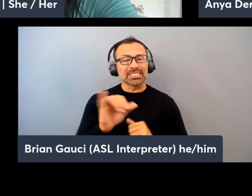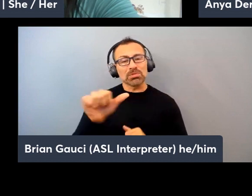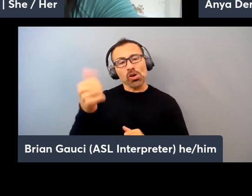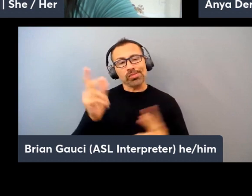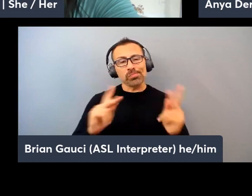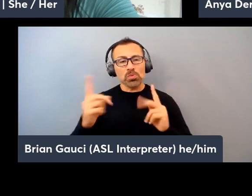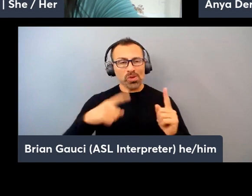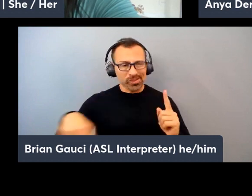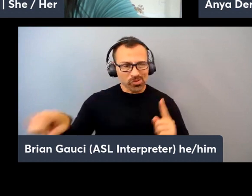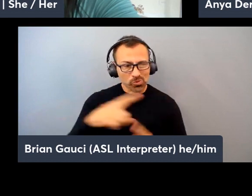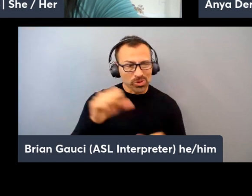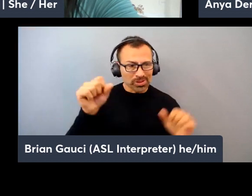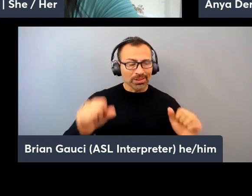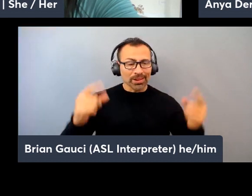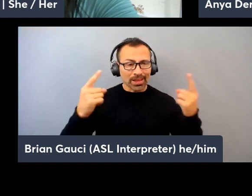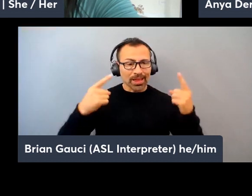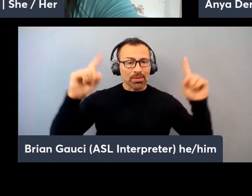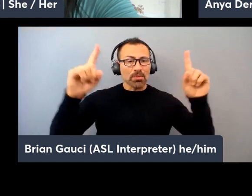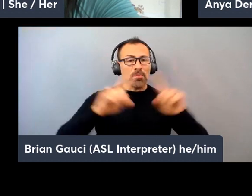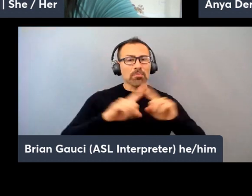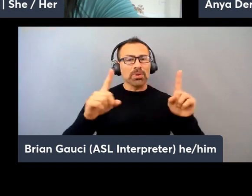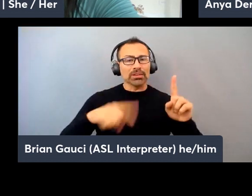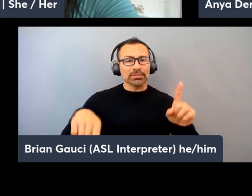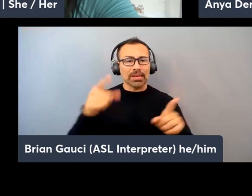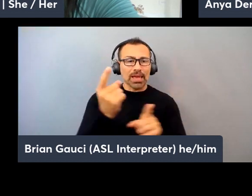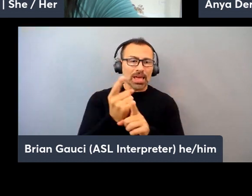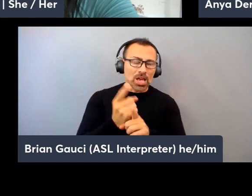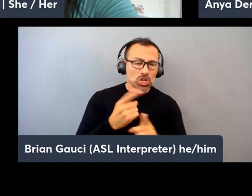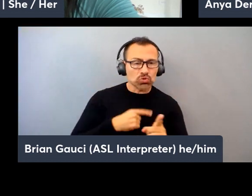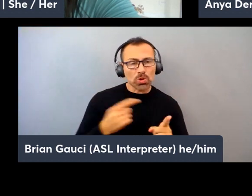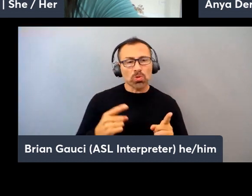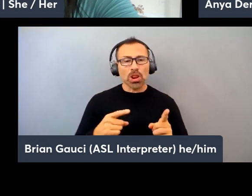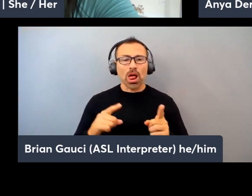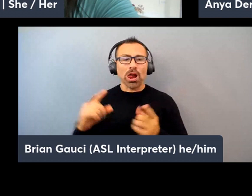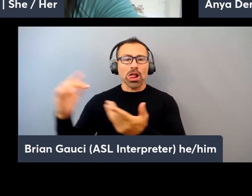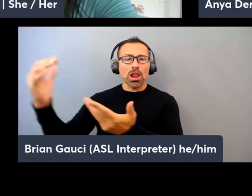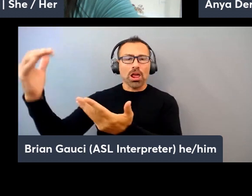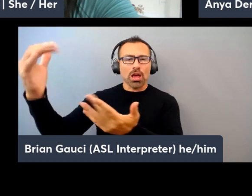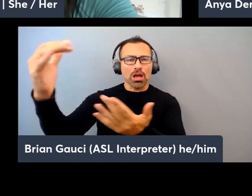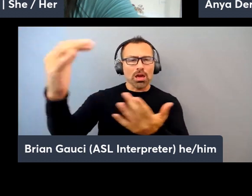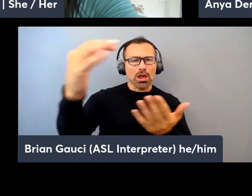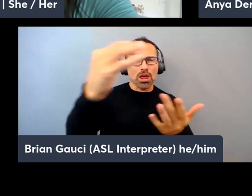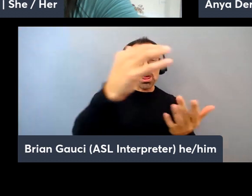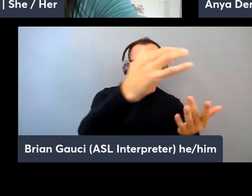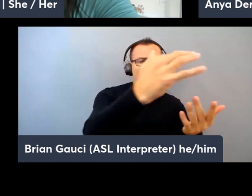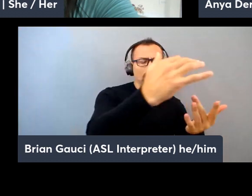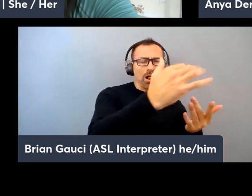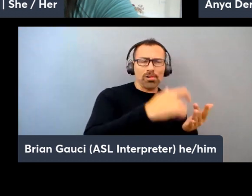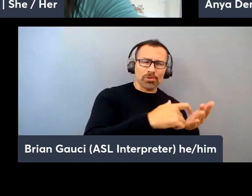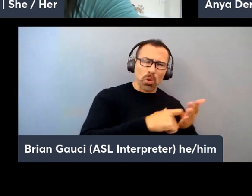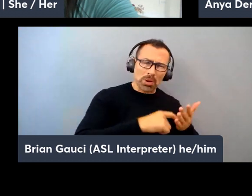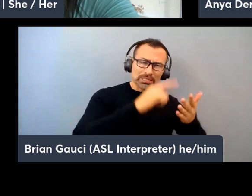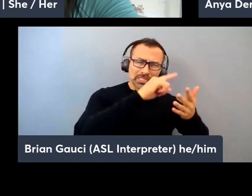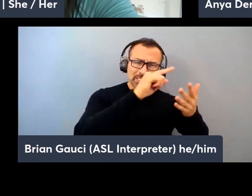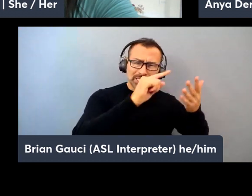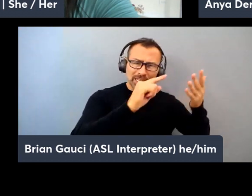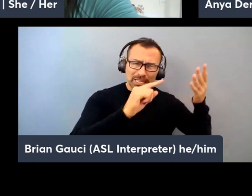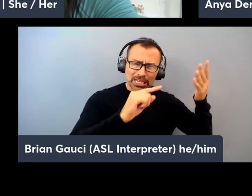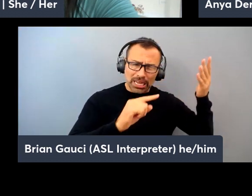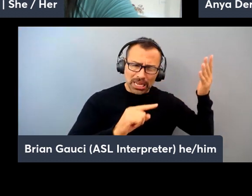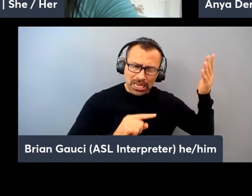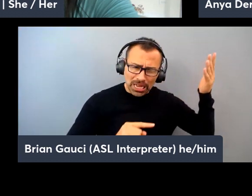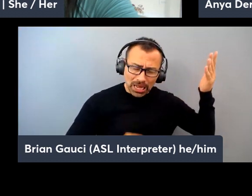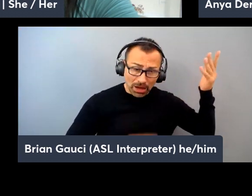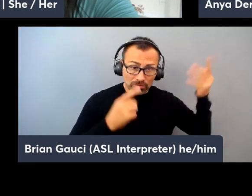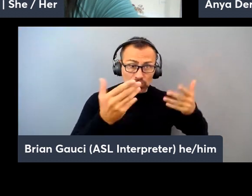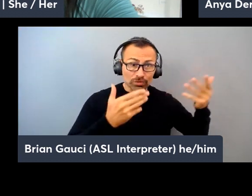it. But as we started gathering our requirements of what we were going to need to do to get our service to every account, we